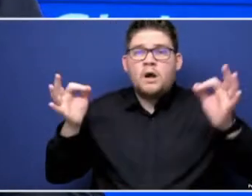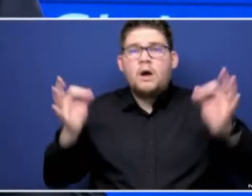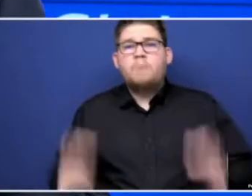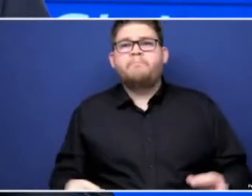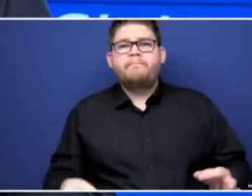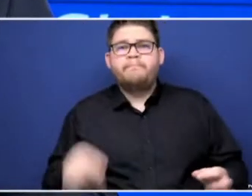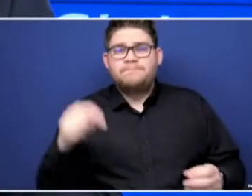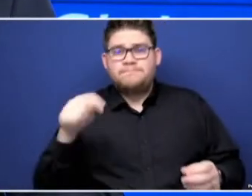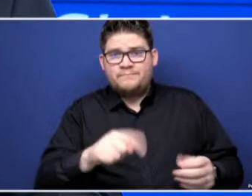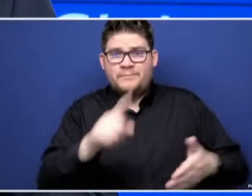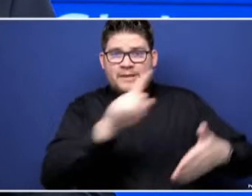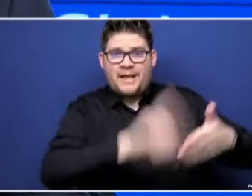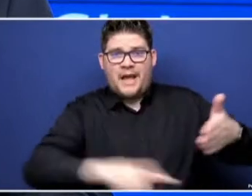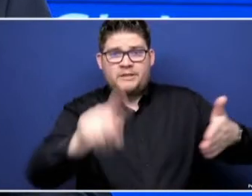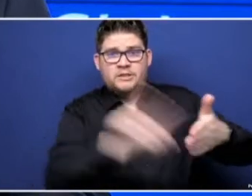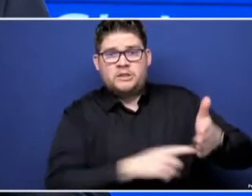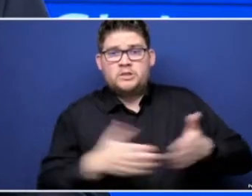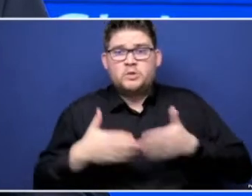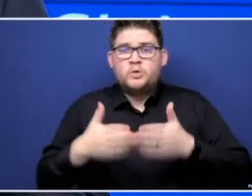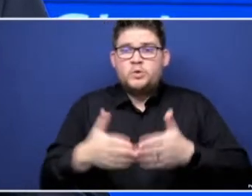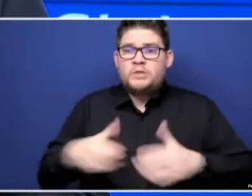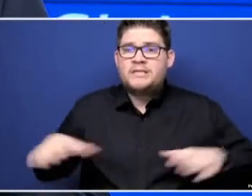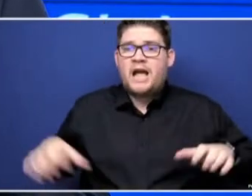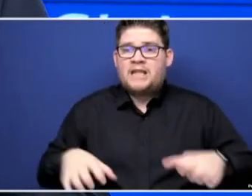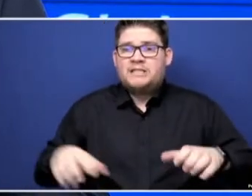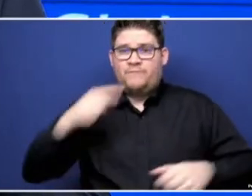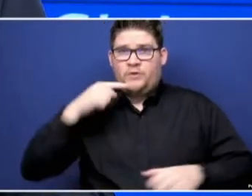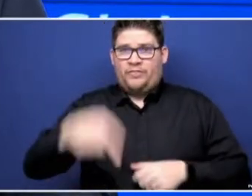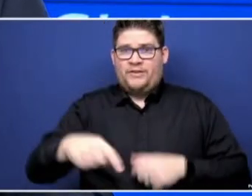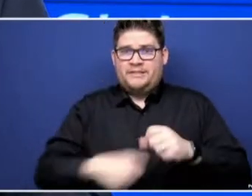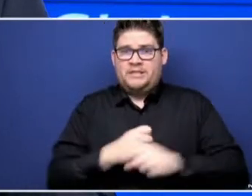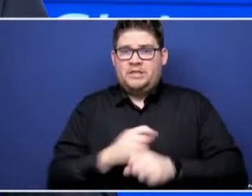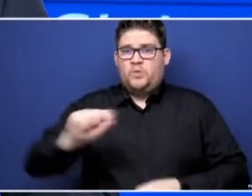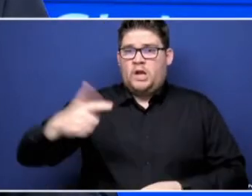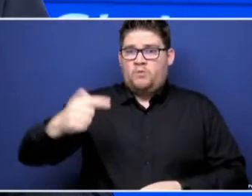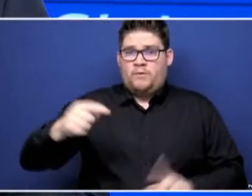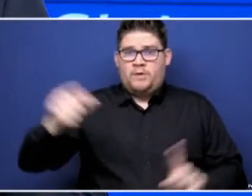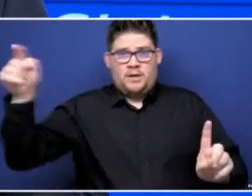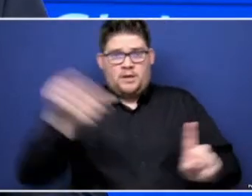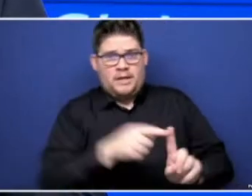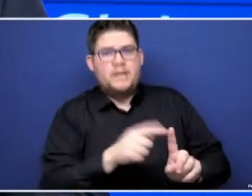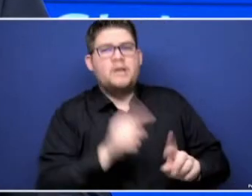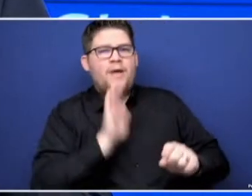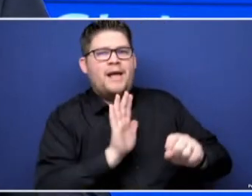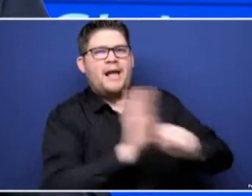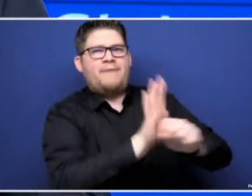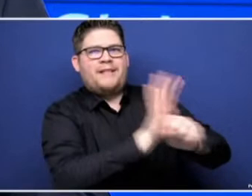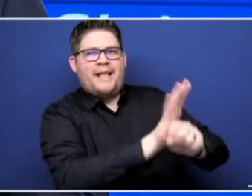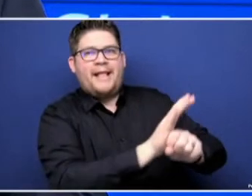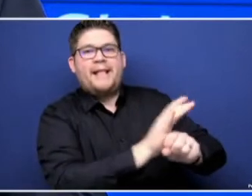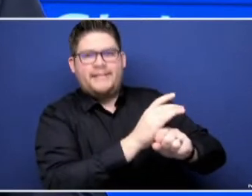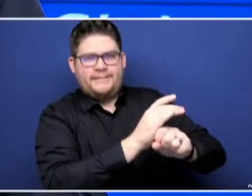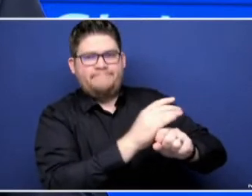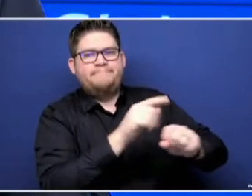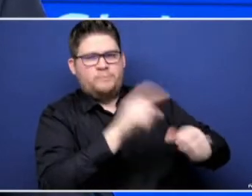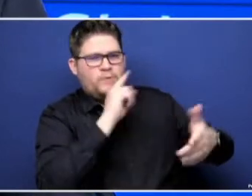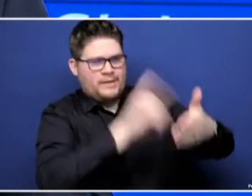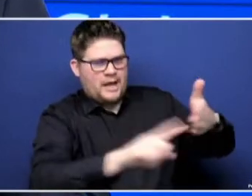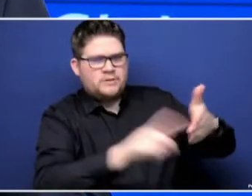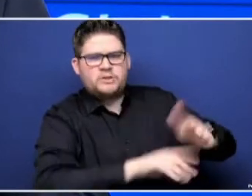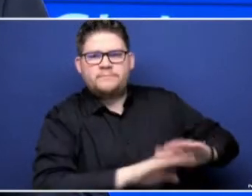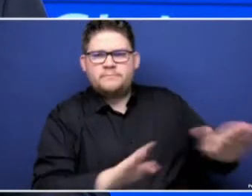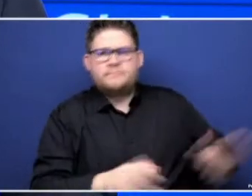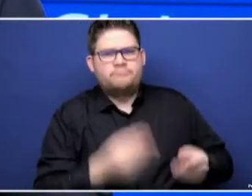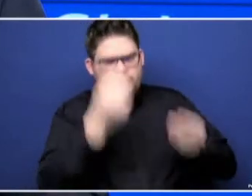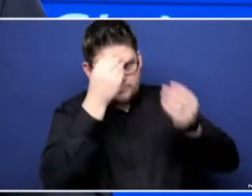in Alaska. We've got environmental remediation on both sides of the border when it comes to historic mining claims. These are